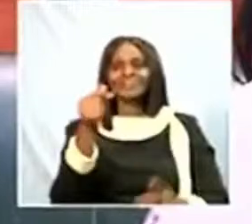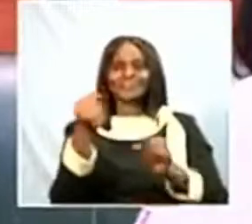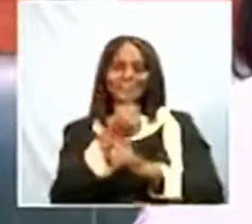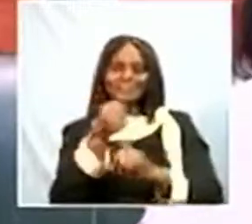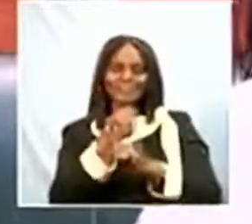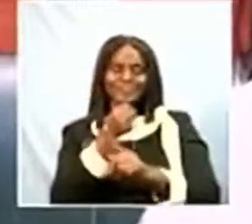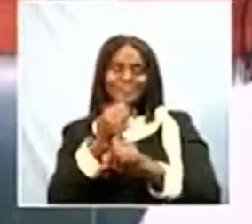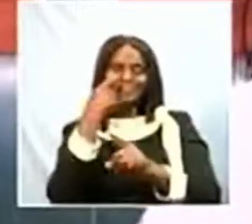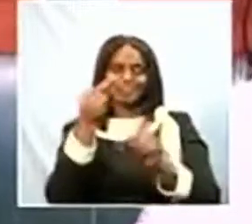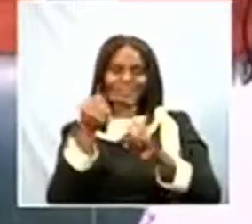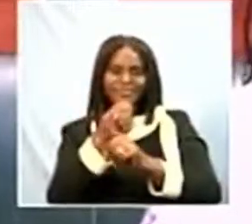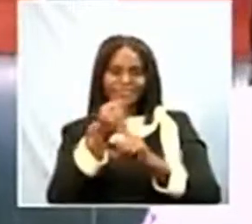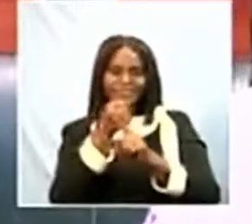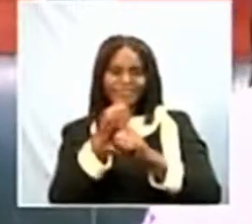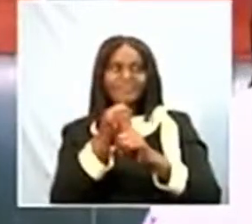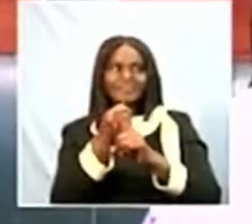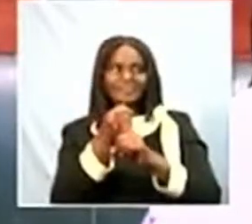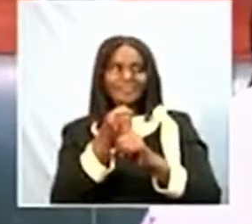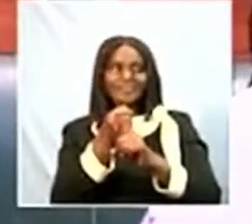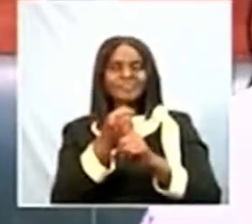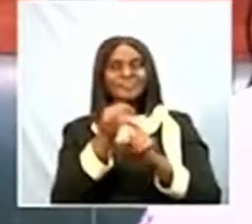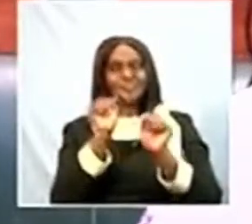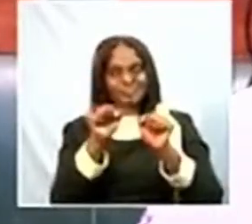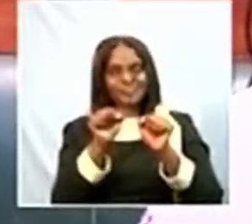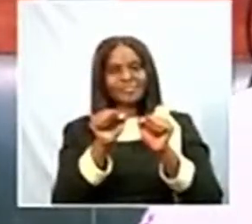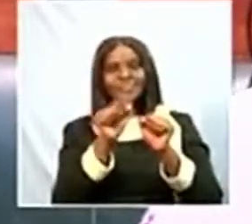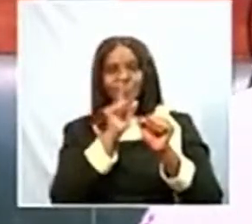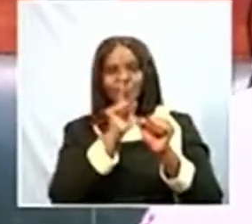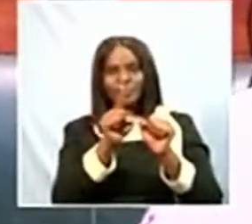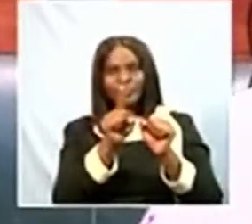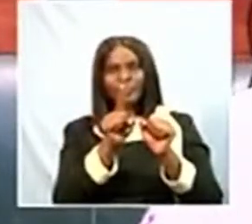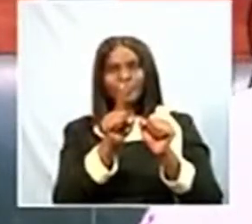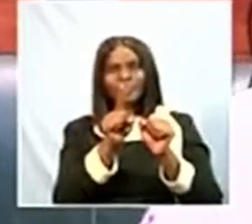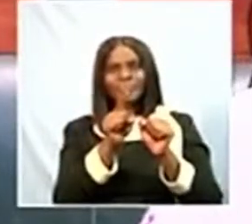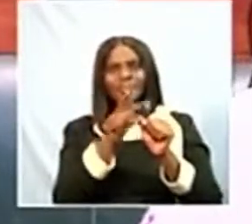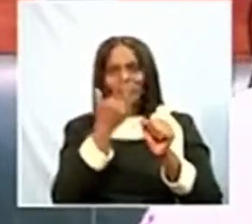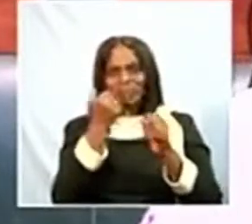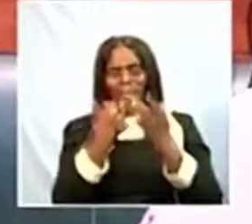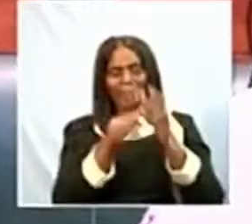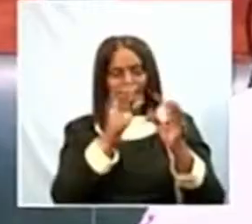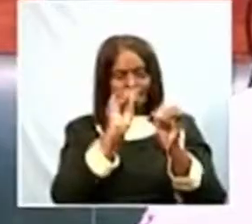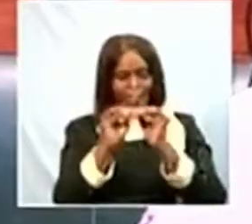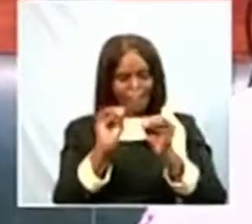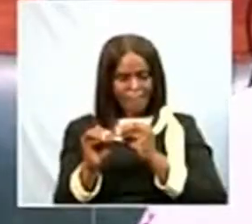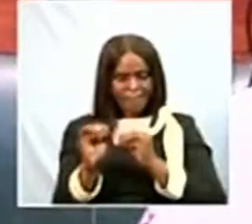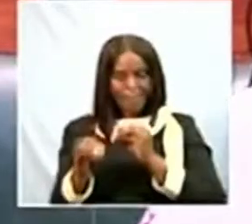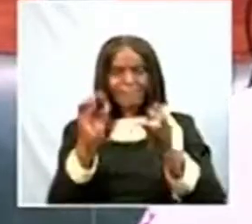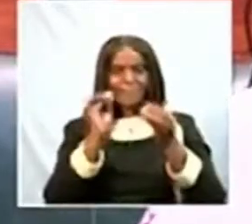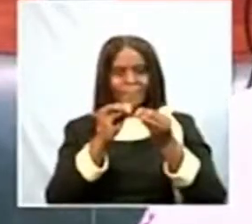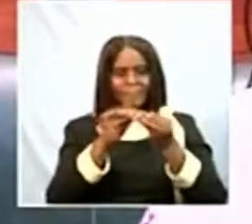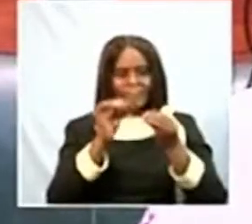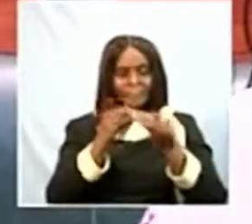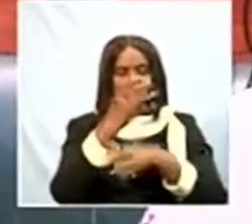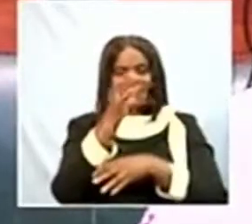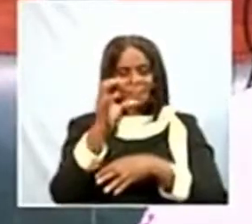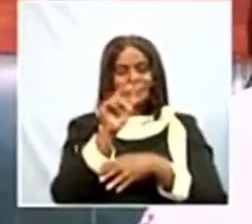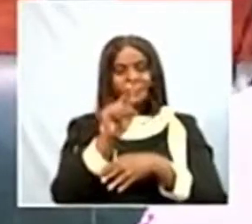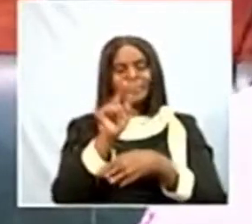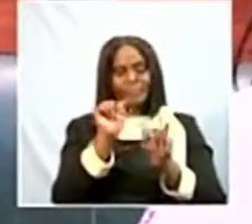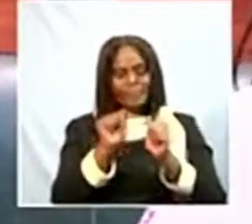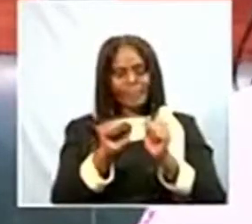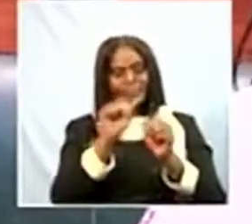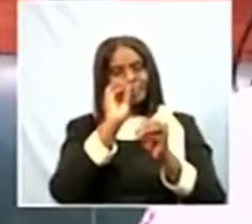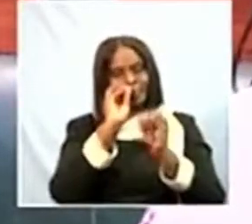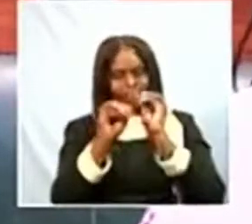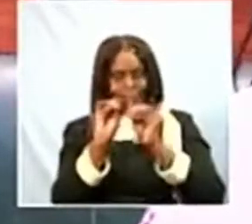the advocacy should be that when we cut down one tree, we should plant 5 more trees. And when we cut down 2 trees, we